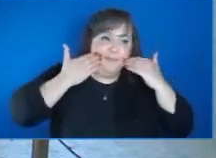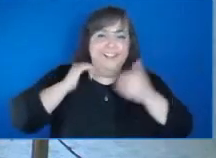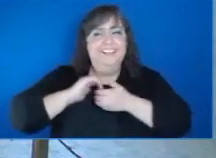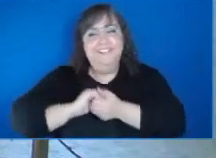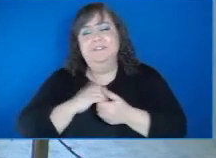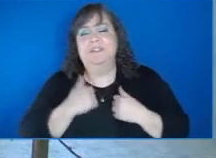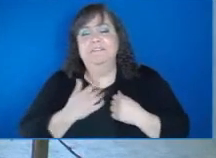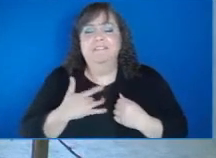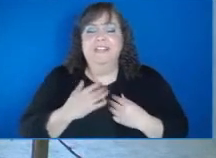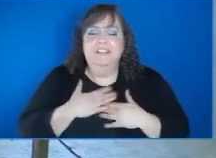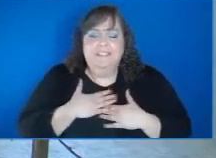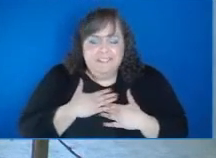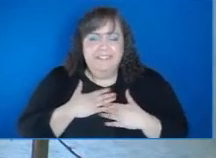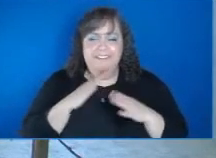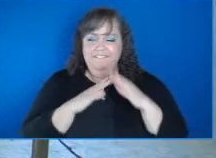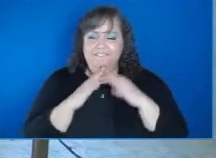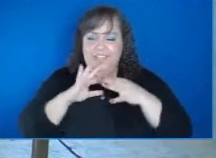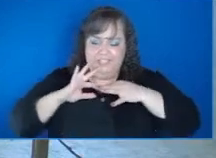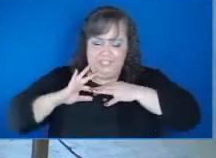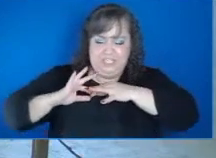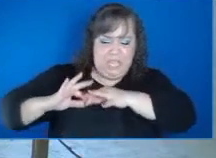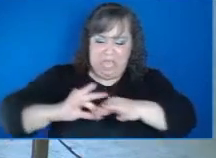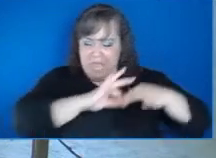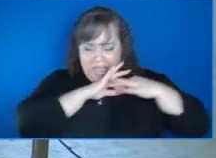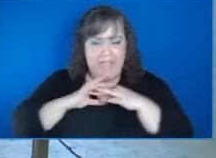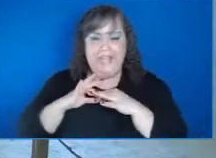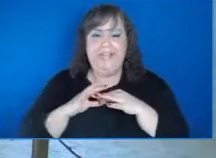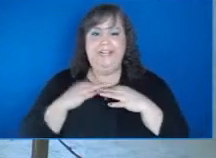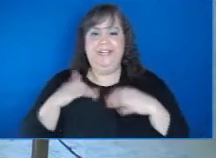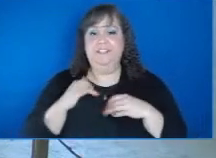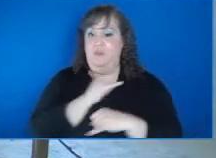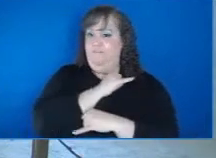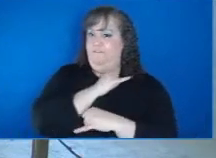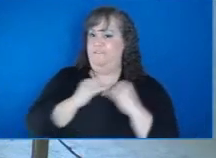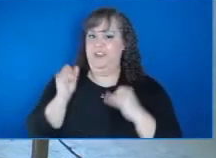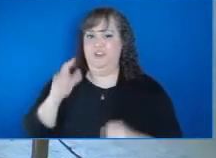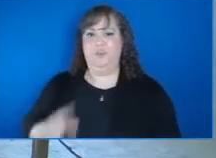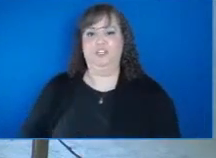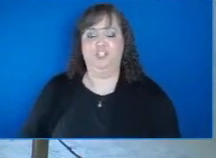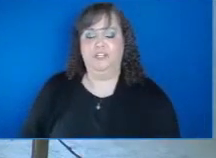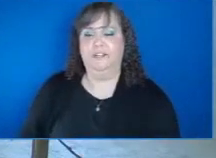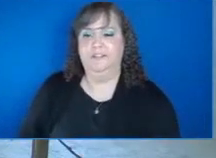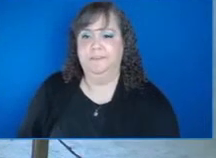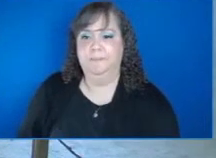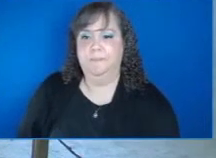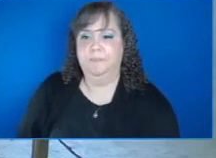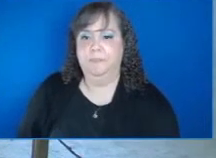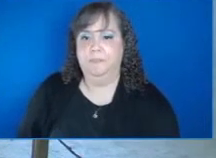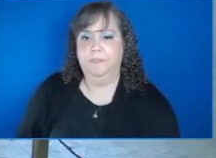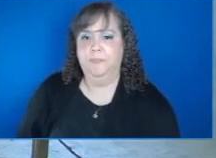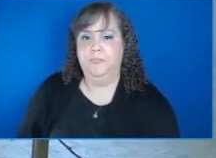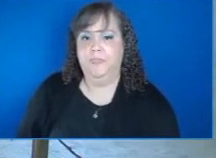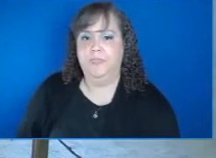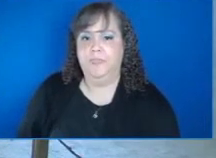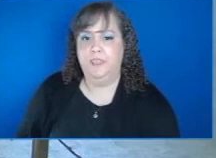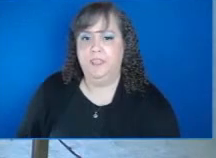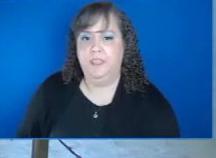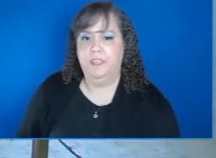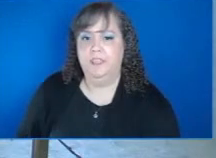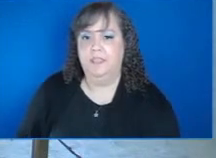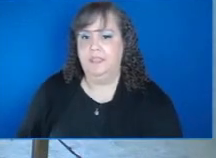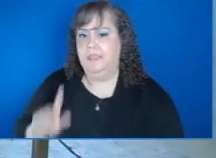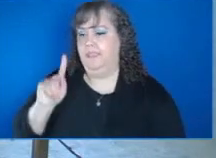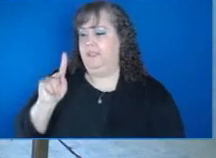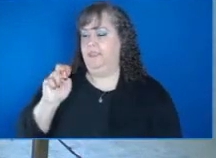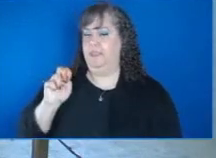coming together. This is going to be our final question. Kivo Bellone on YouTube wants to know, what's